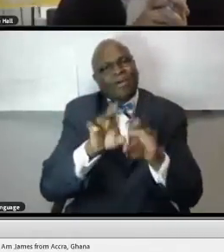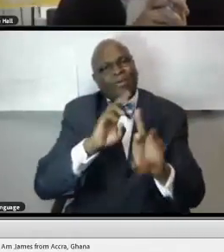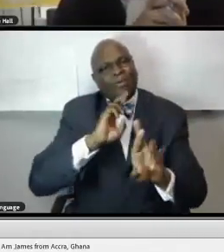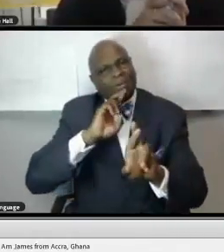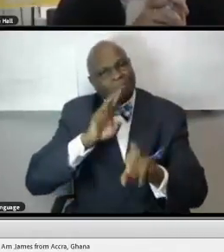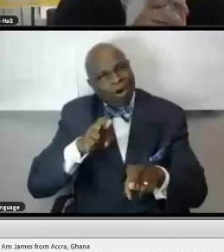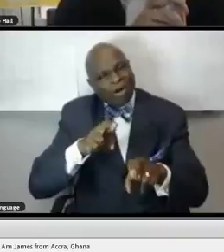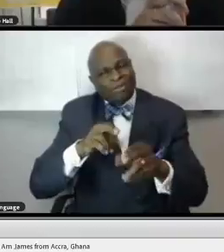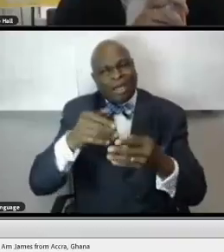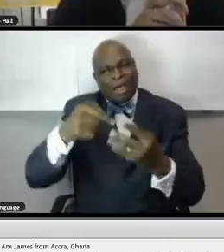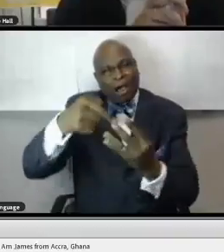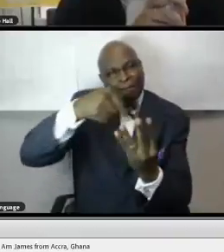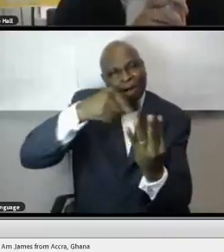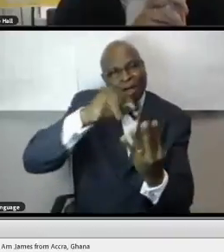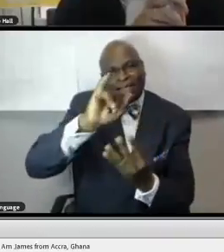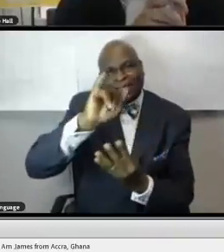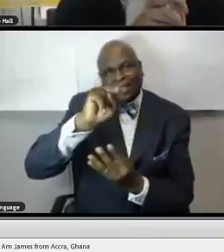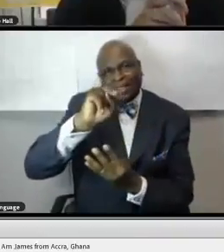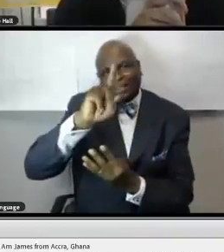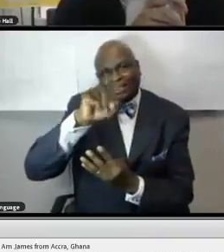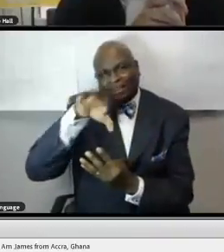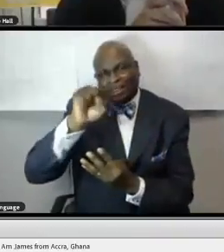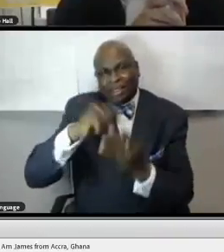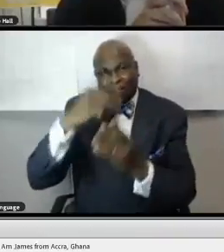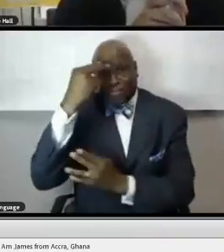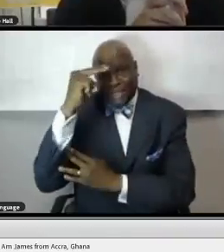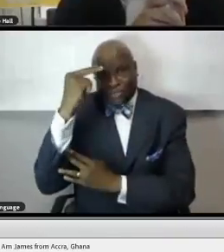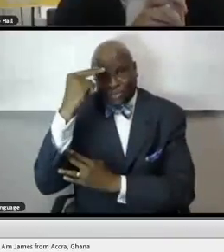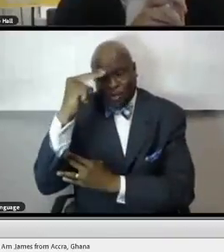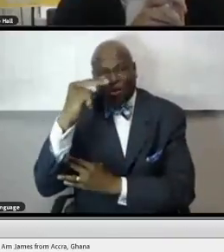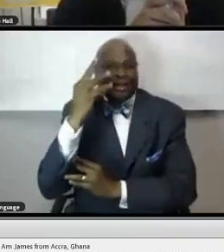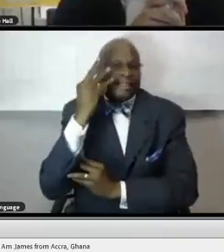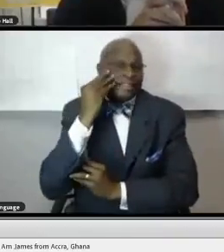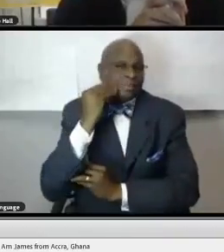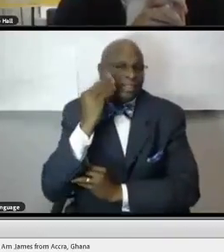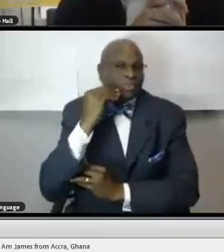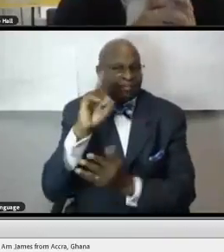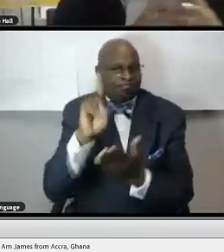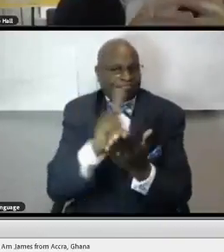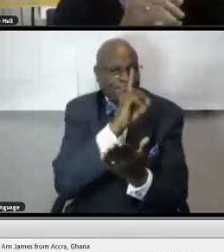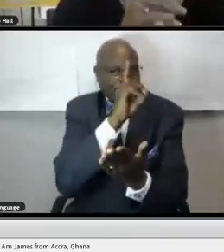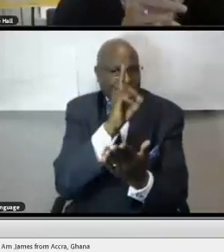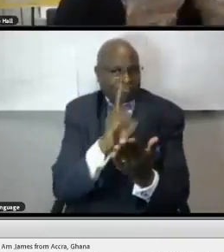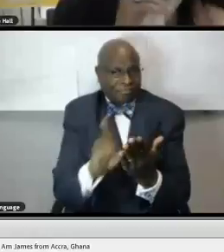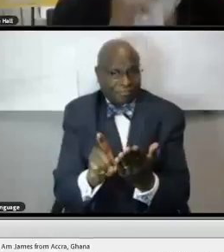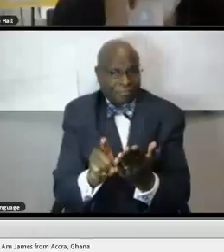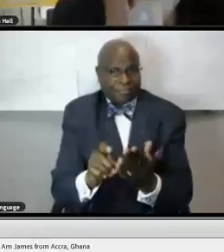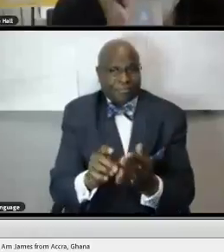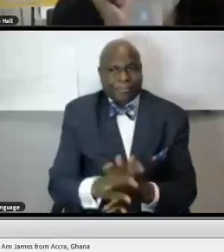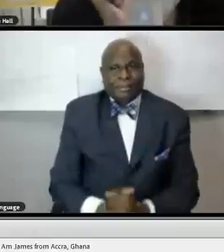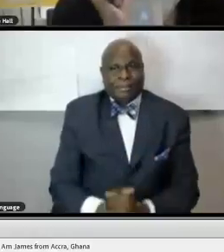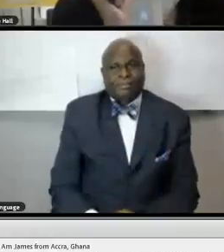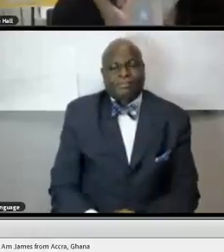among indigenous peoples in Mexico of experiencing discrimination.